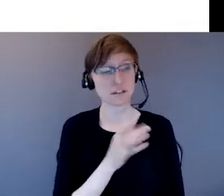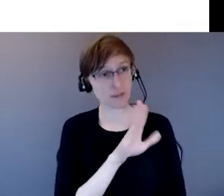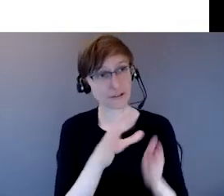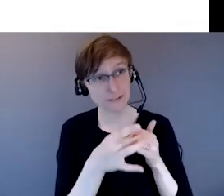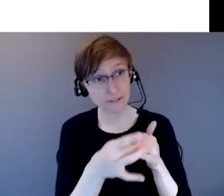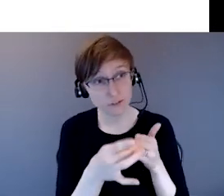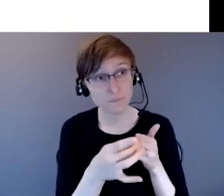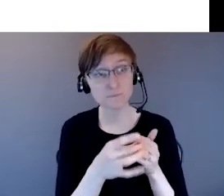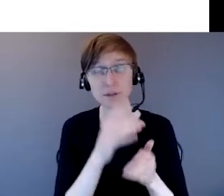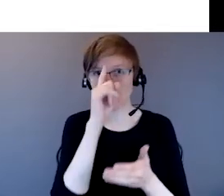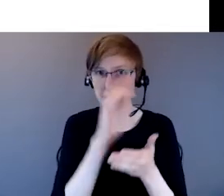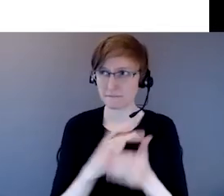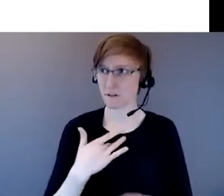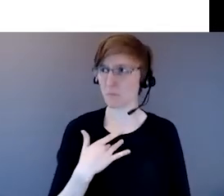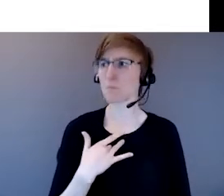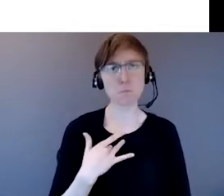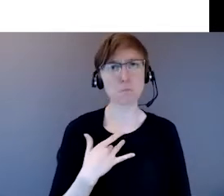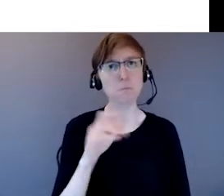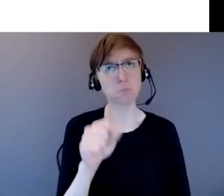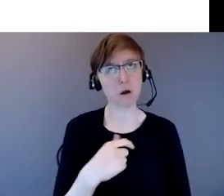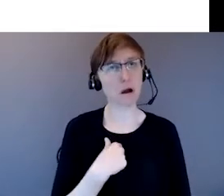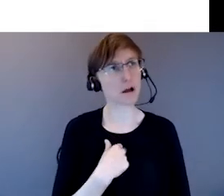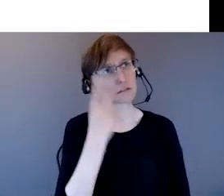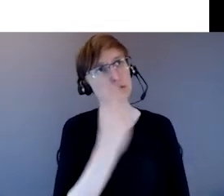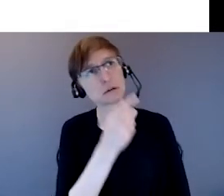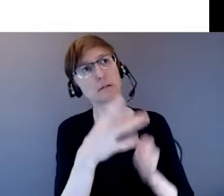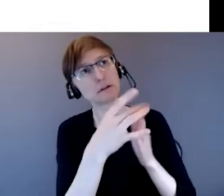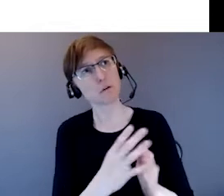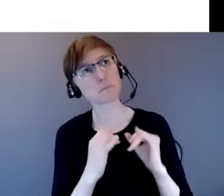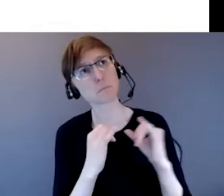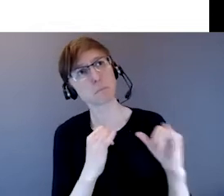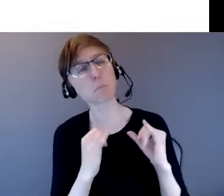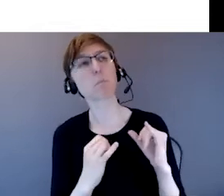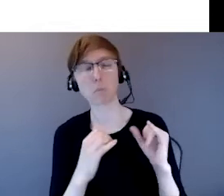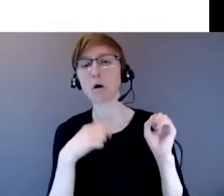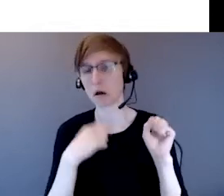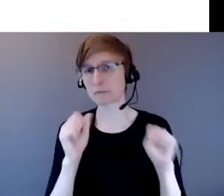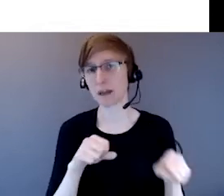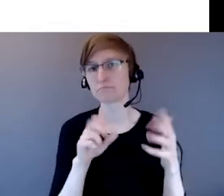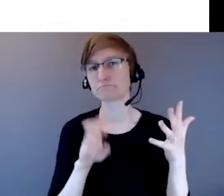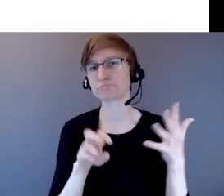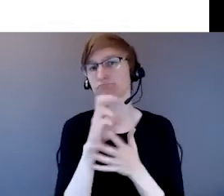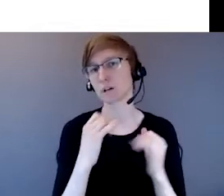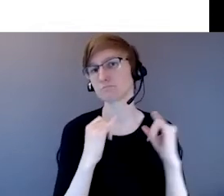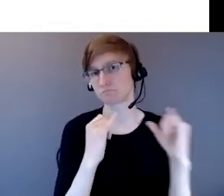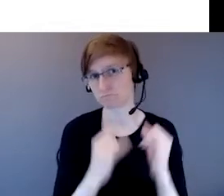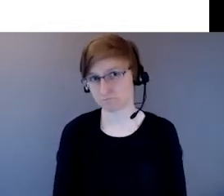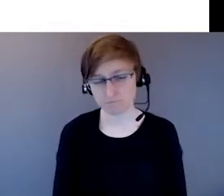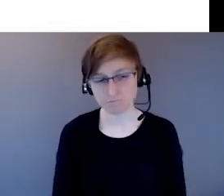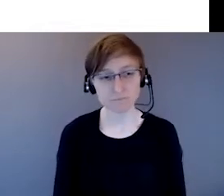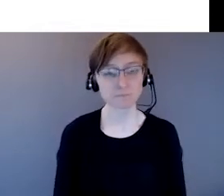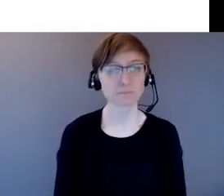advance through their organization. So what are the key takeaways of all this? Well, we've got these very extreme